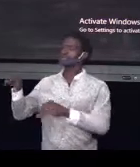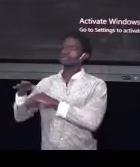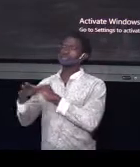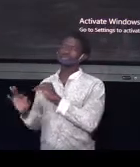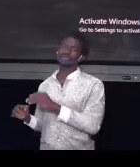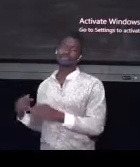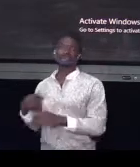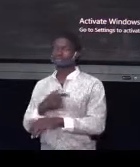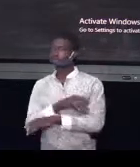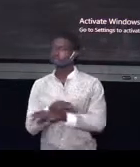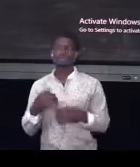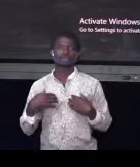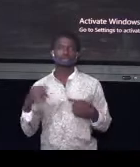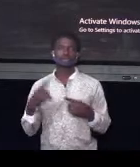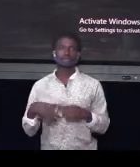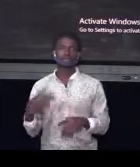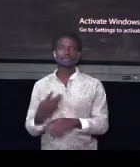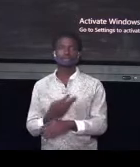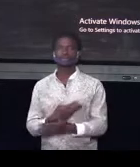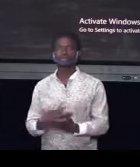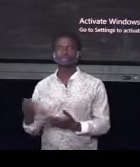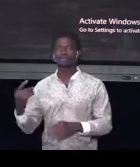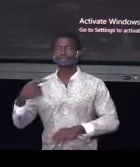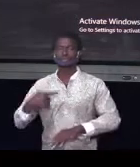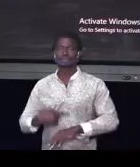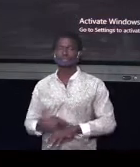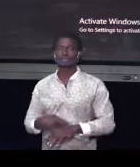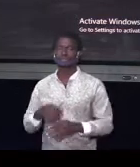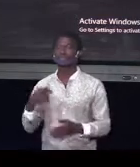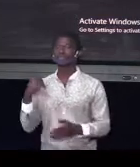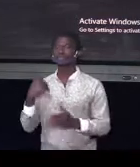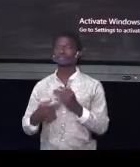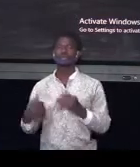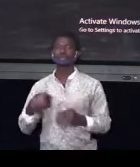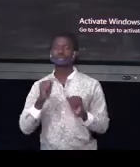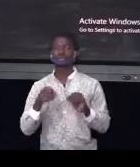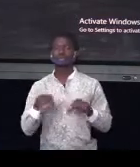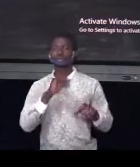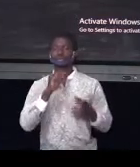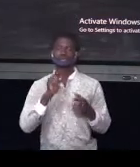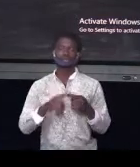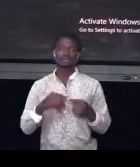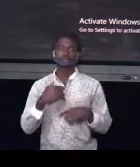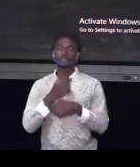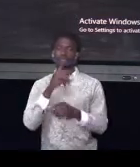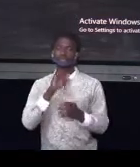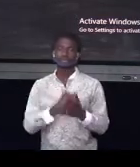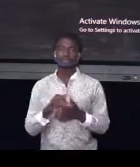not have to waste time drawing rectangles and shading. I mean, that's a lot of work. What we can do is that